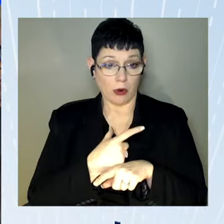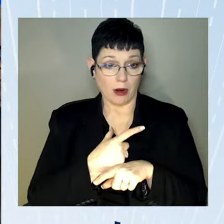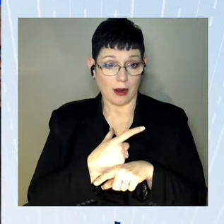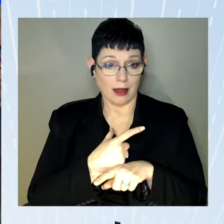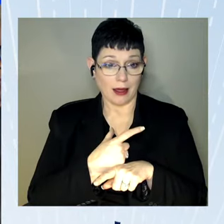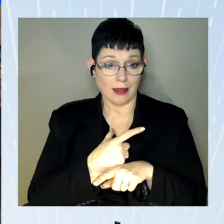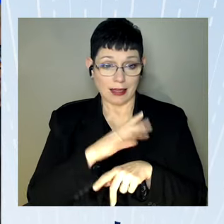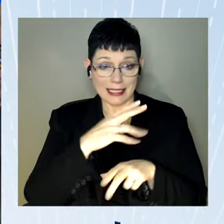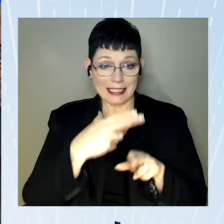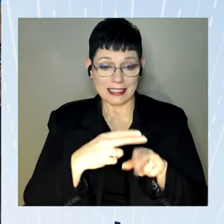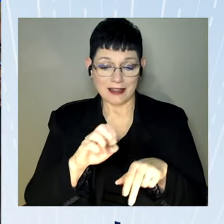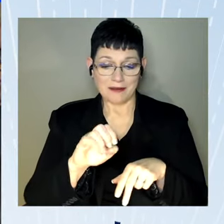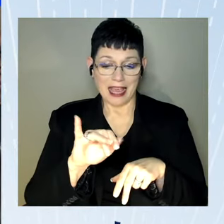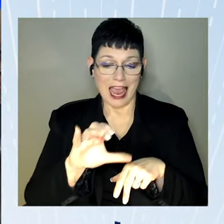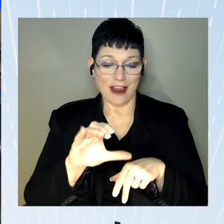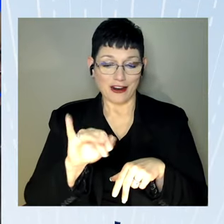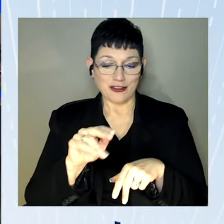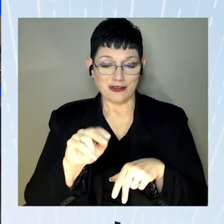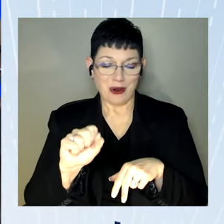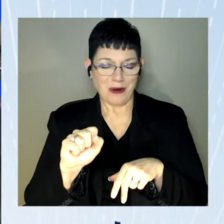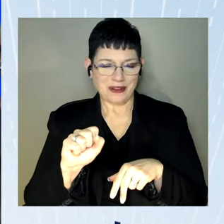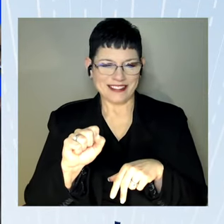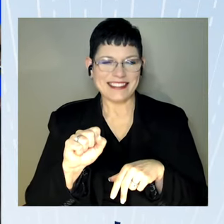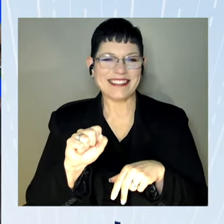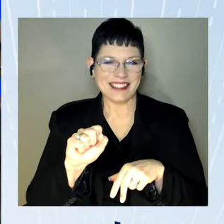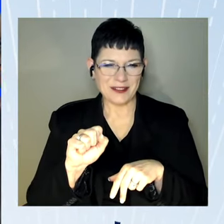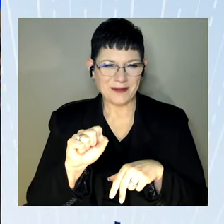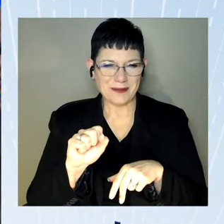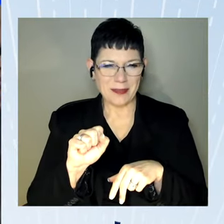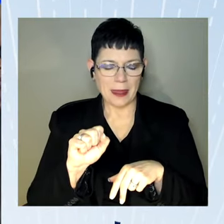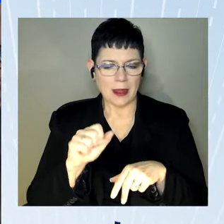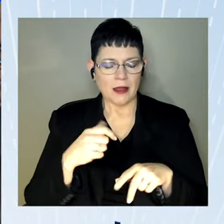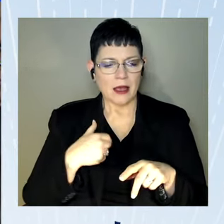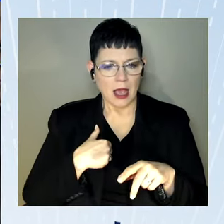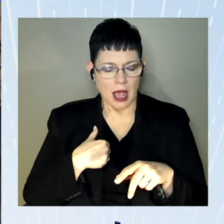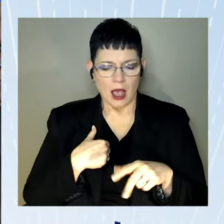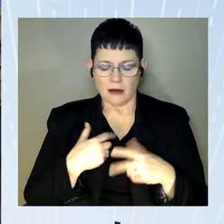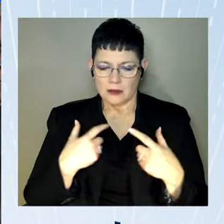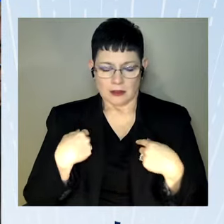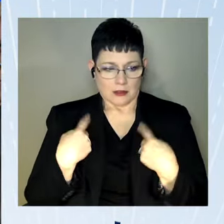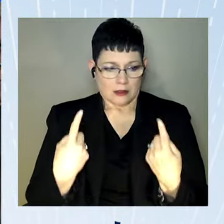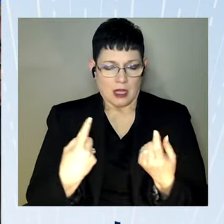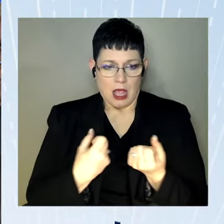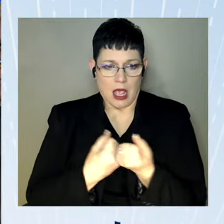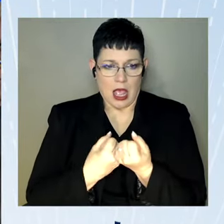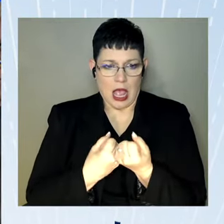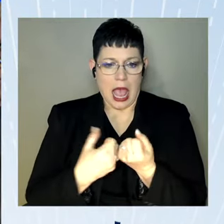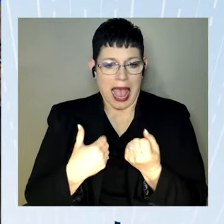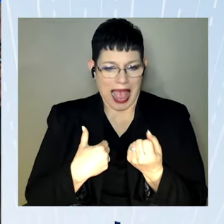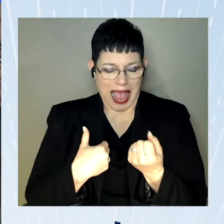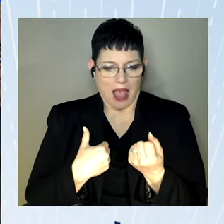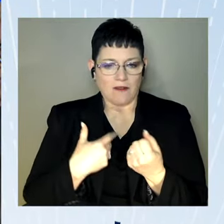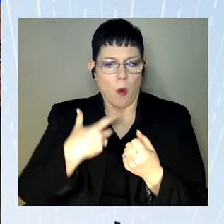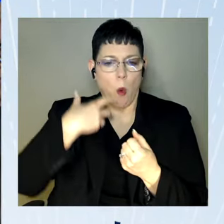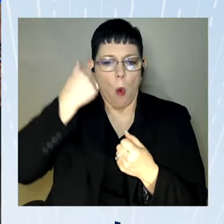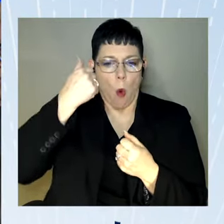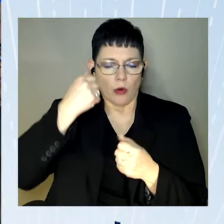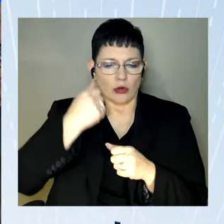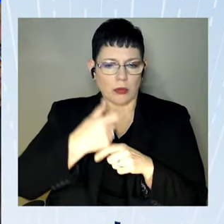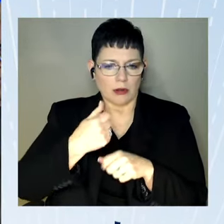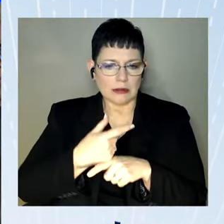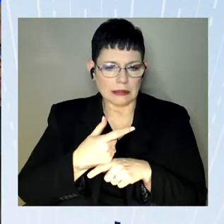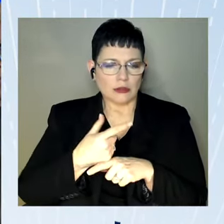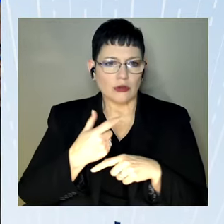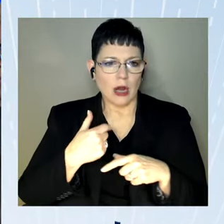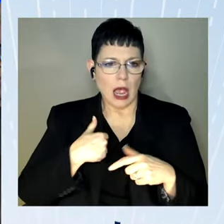Eric Jones. And I had been an advocate all my life. I'm a younger sister. And so I was born into this. You know, I saw